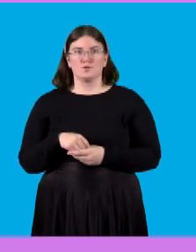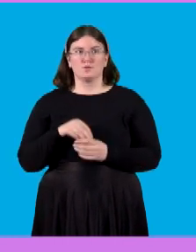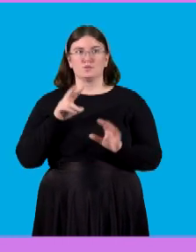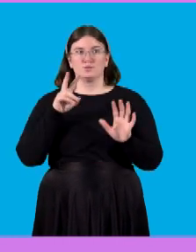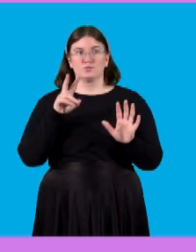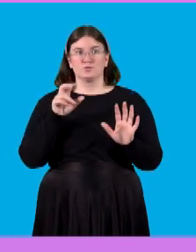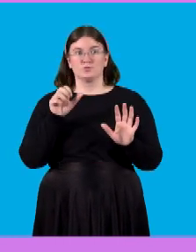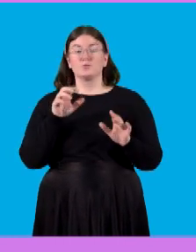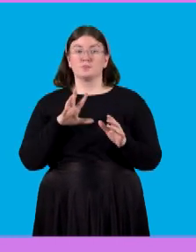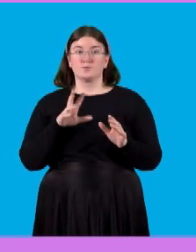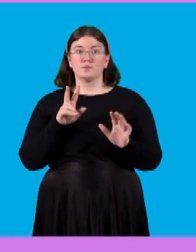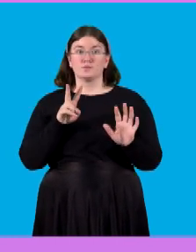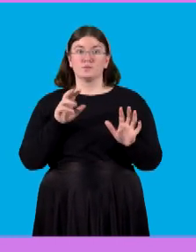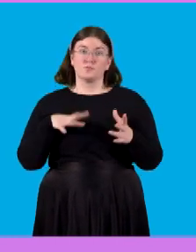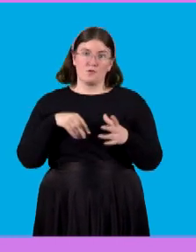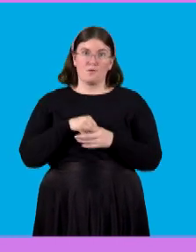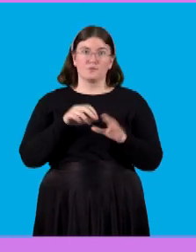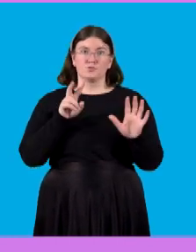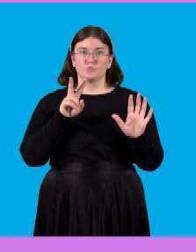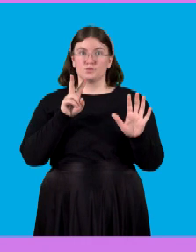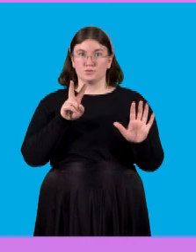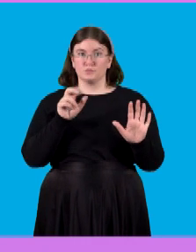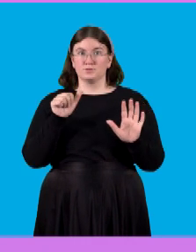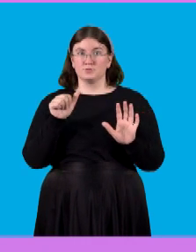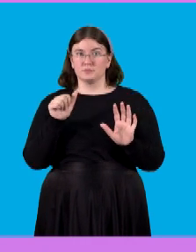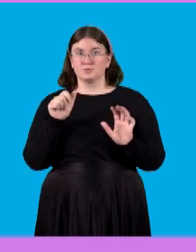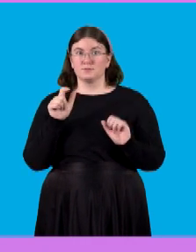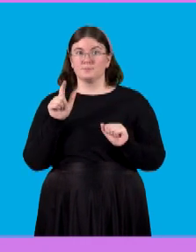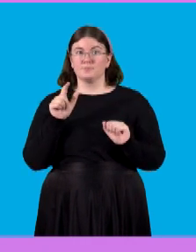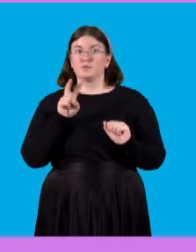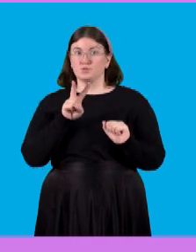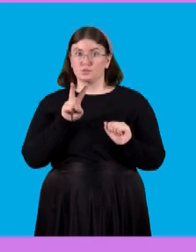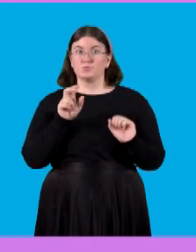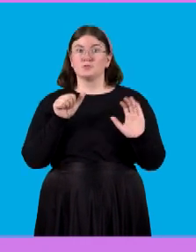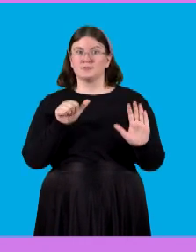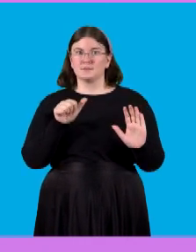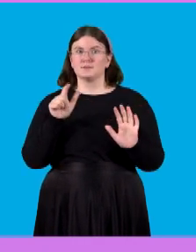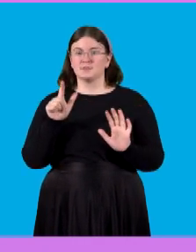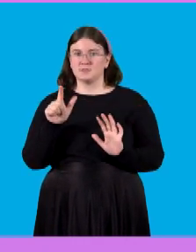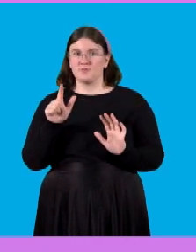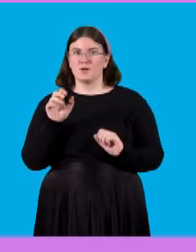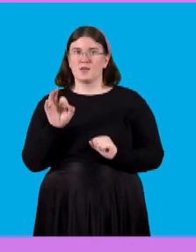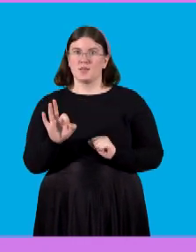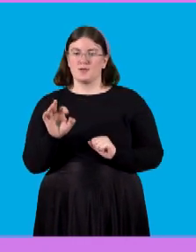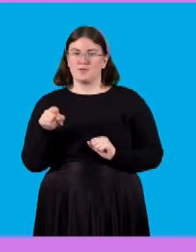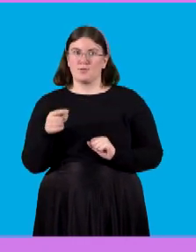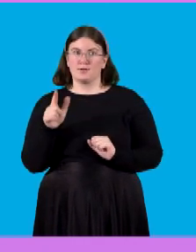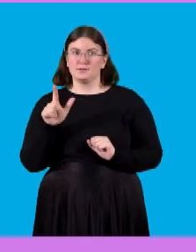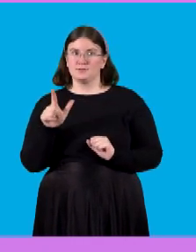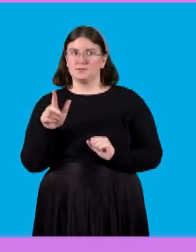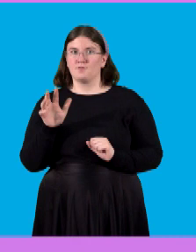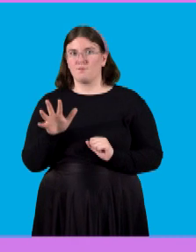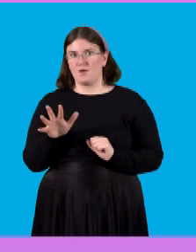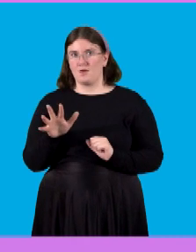2,673 Rand 75 cents, minus my discount of 200 Rand